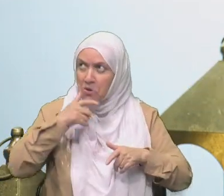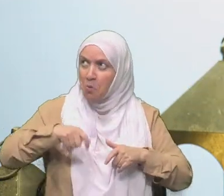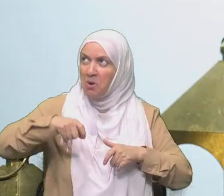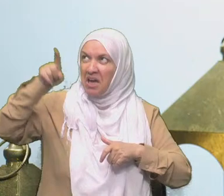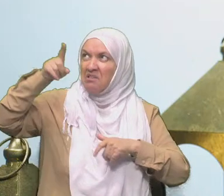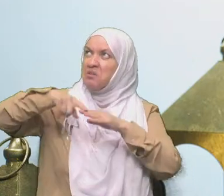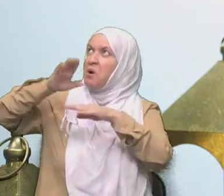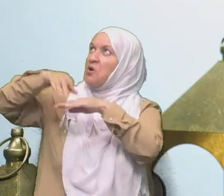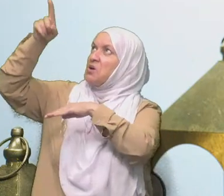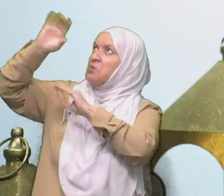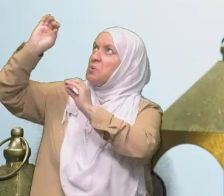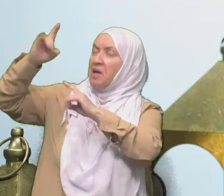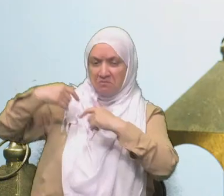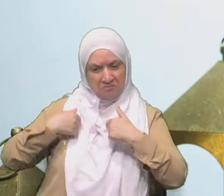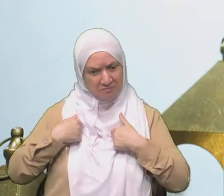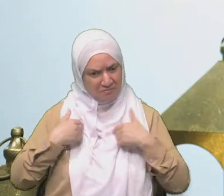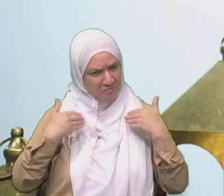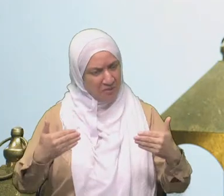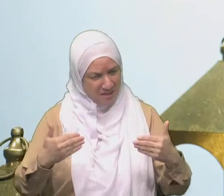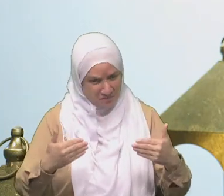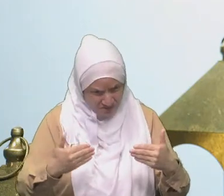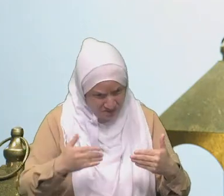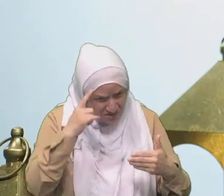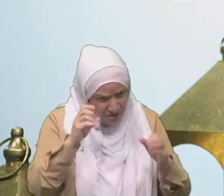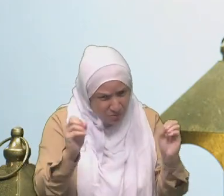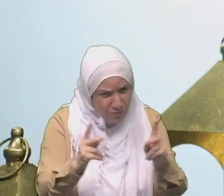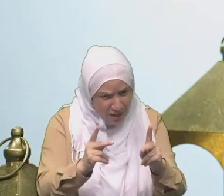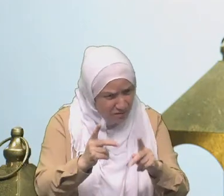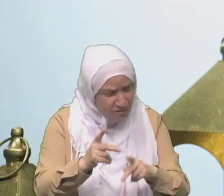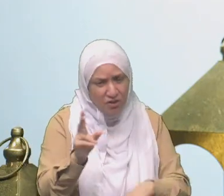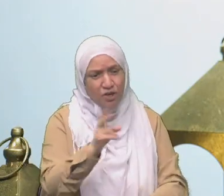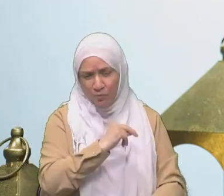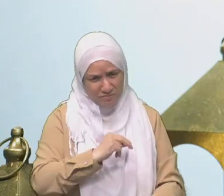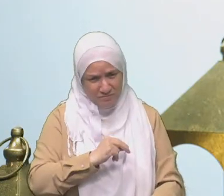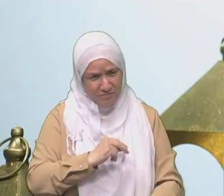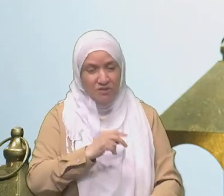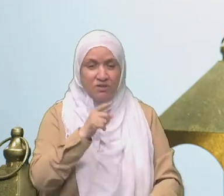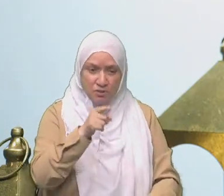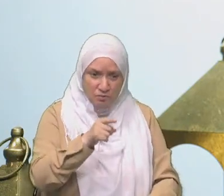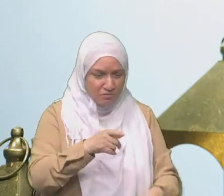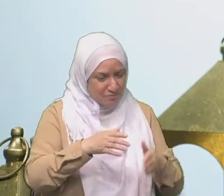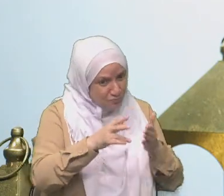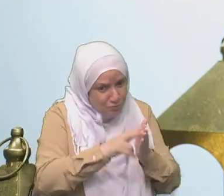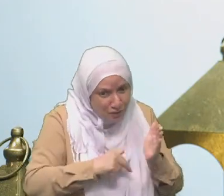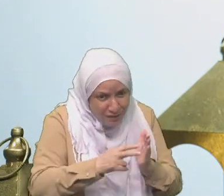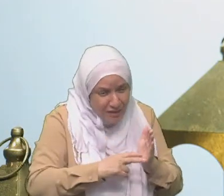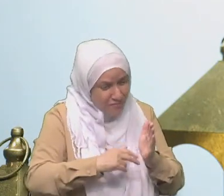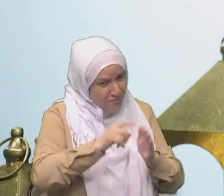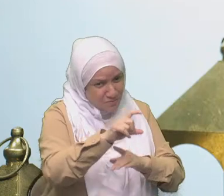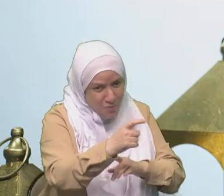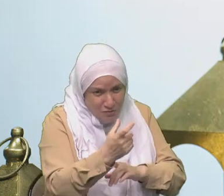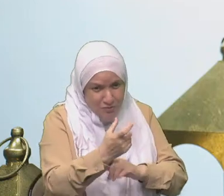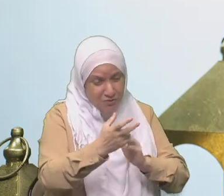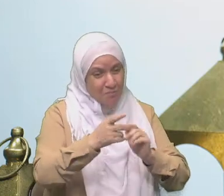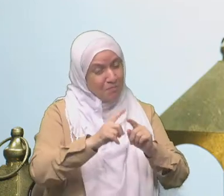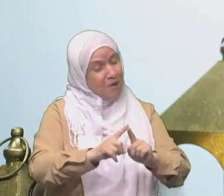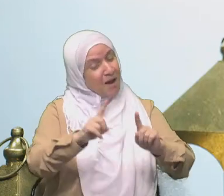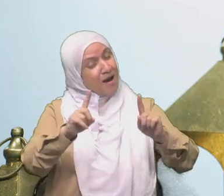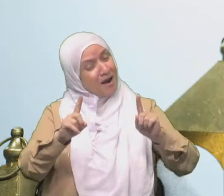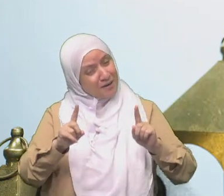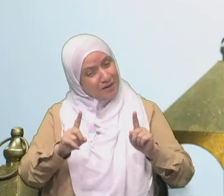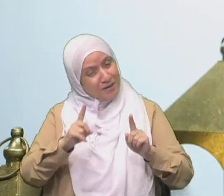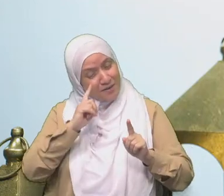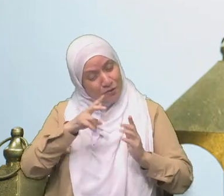here, or the power of it, Shaykh, is like, in the Quran, you're talking about previous nations. So no. The sample size is everyone